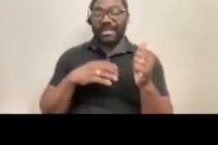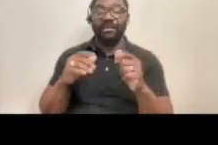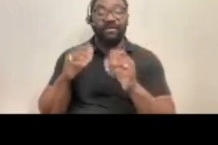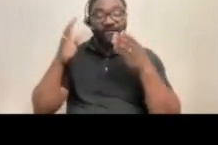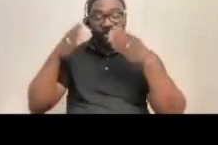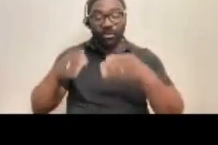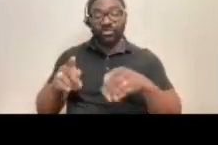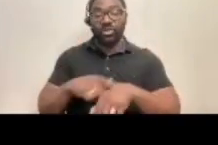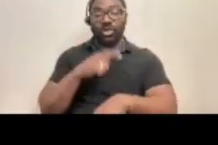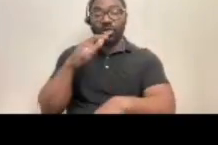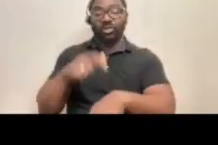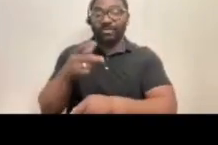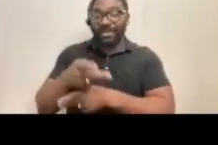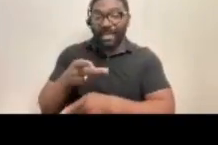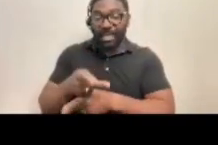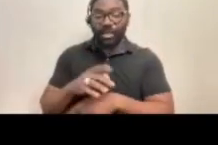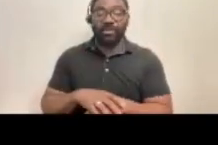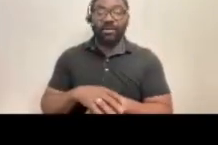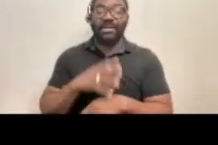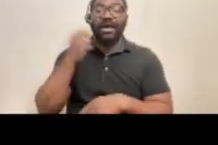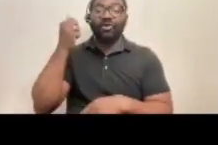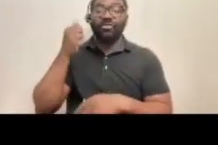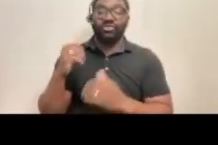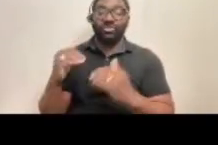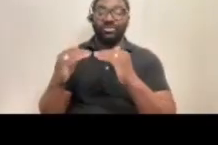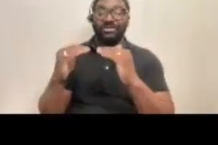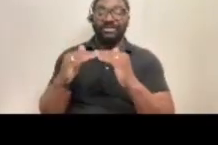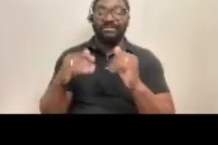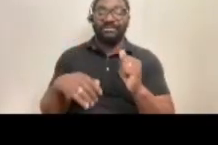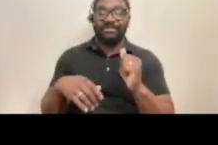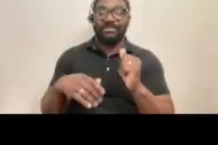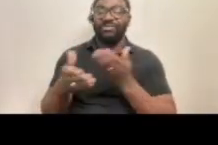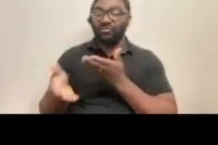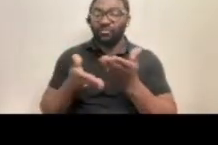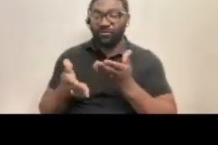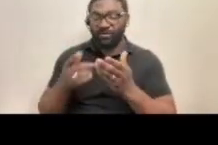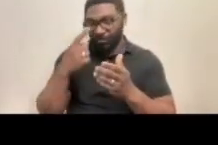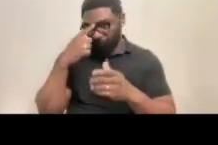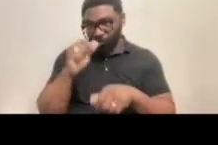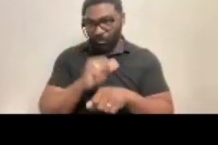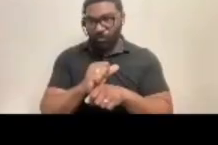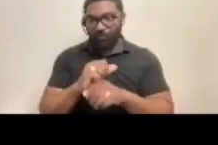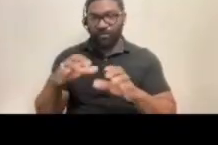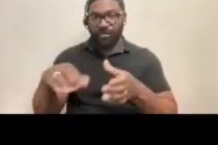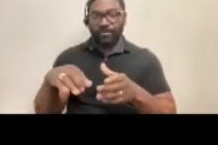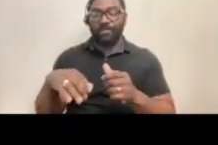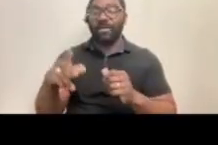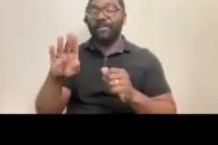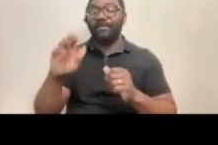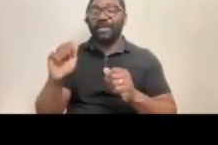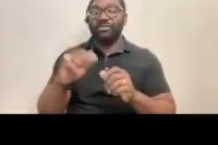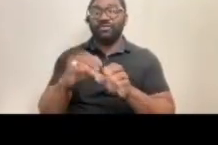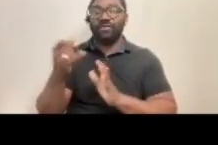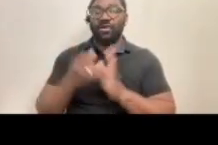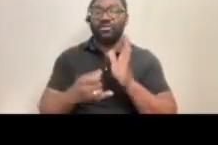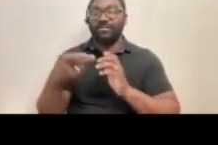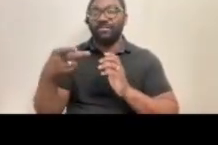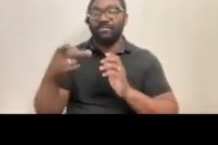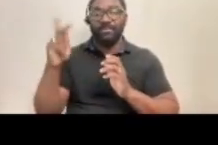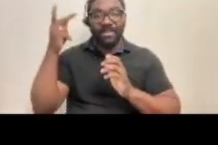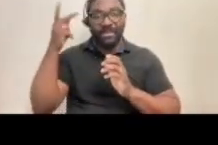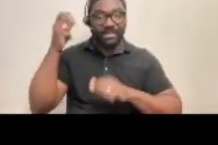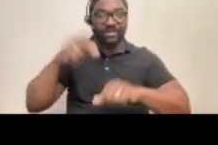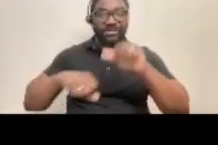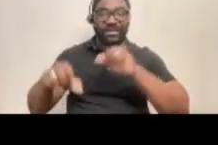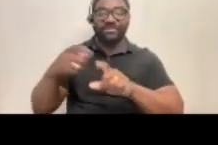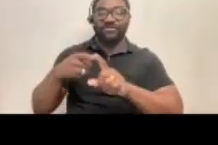justice, aging services, and workforce policy. She holds a Bachelor of Arts in Political Science from the University of Nevada,